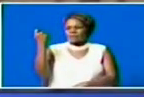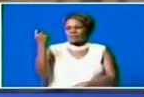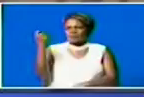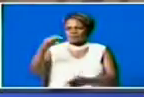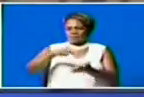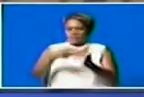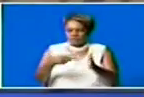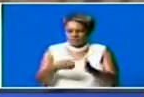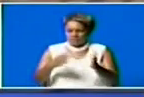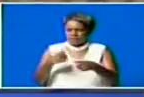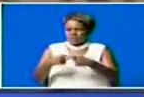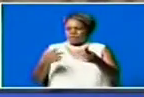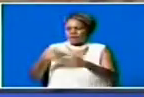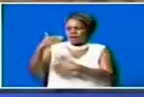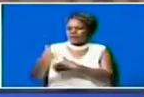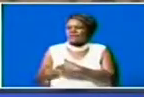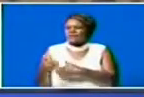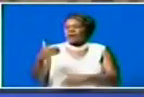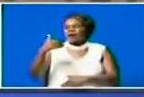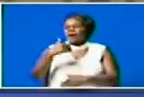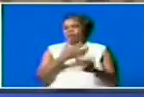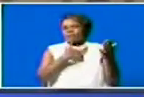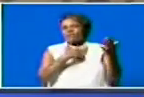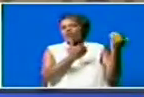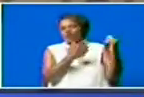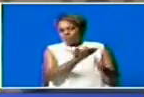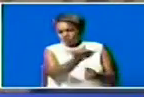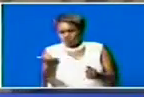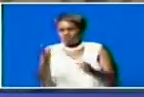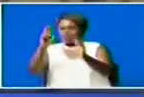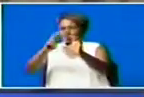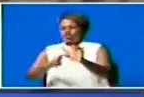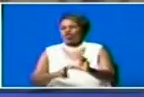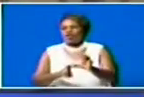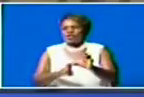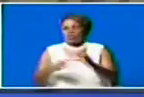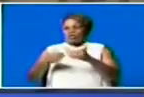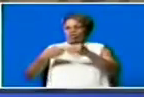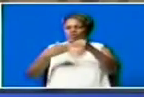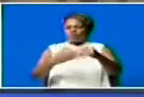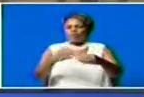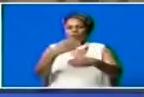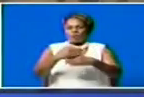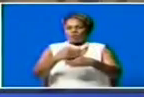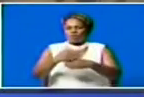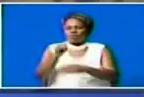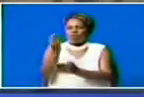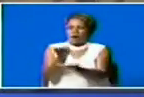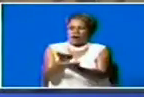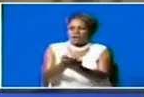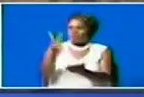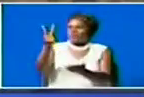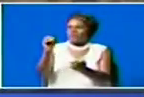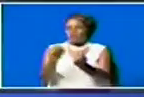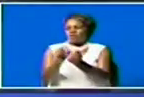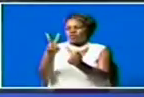means that next year we will be, and I hope you will join us, be in the front line to bid for the 2020